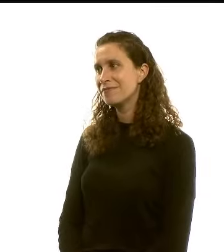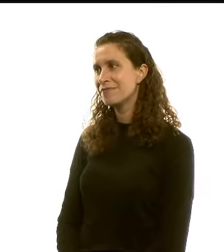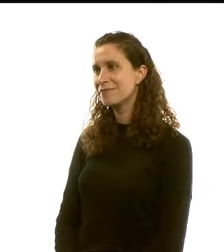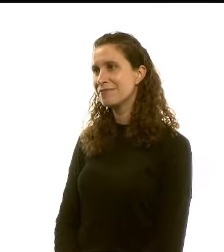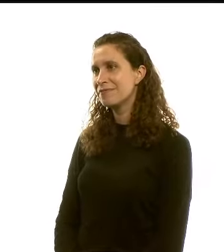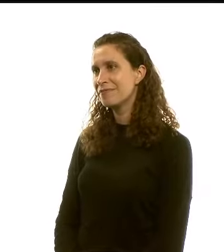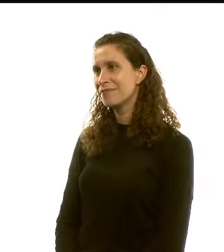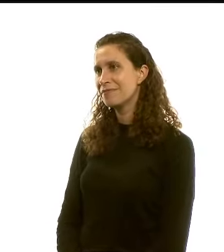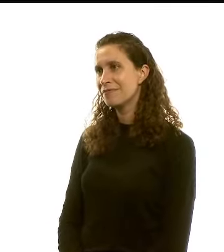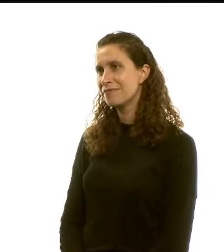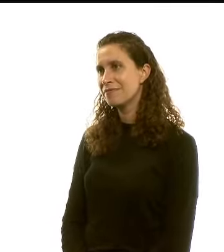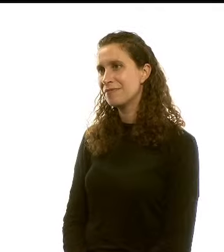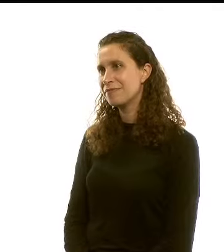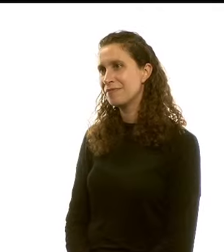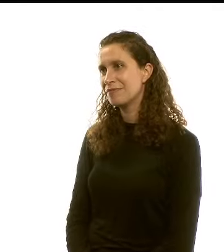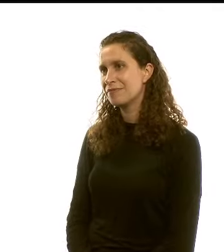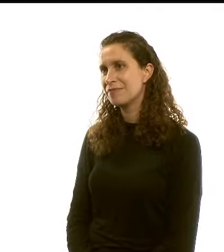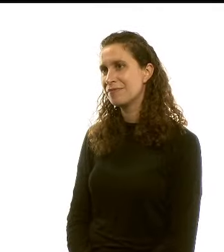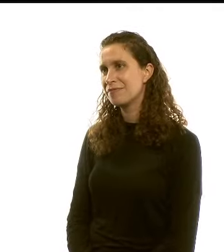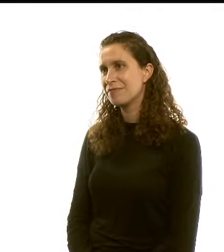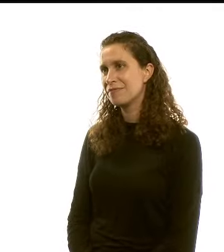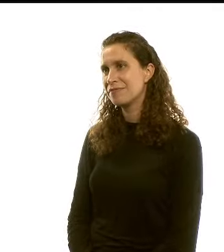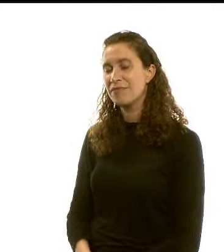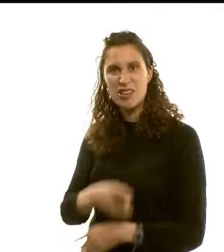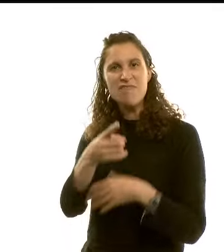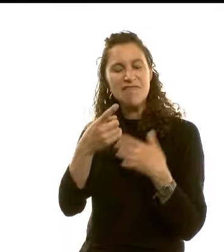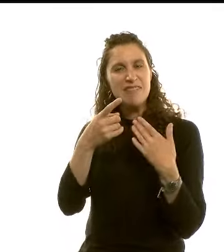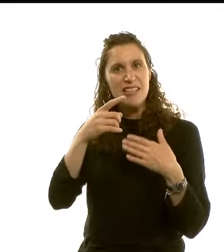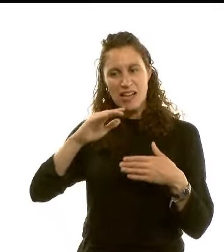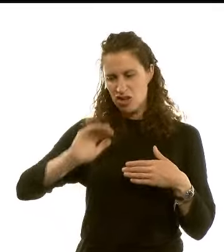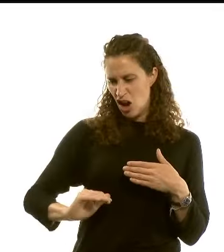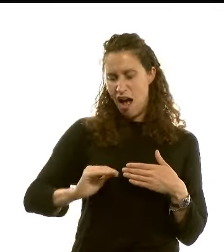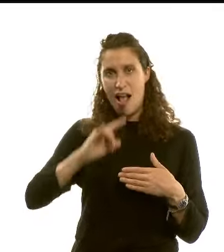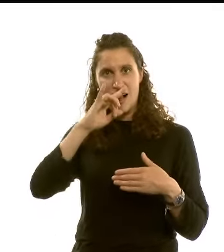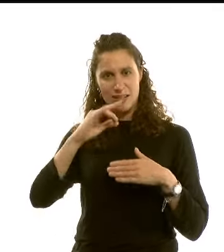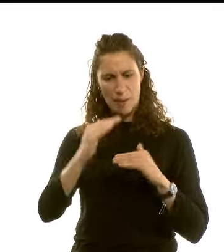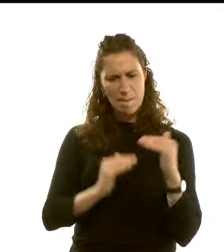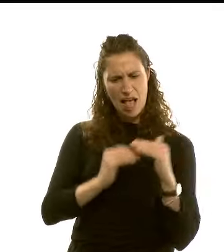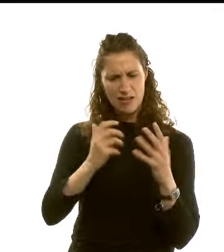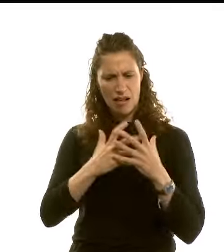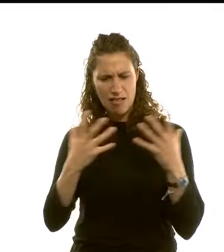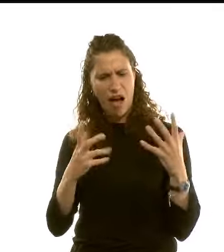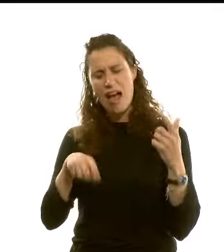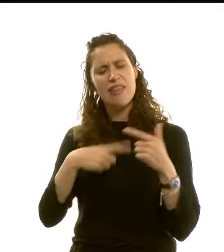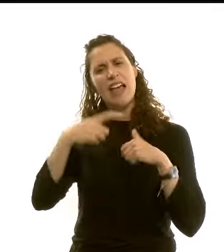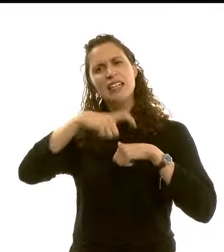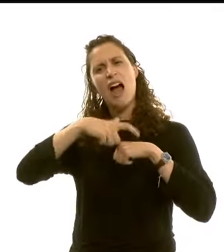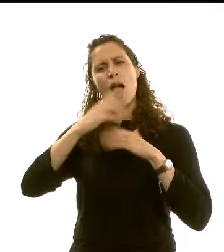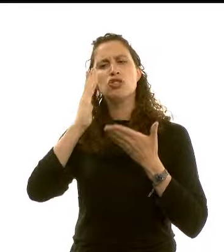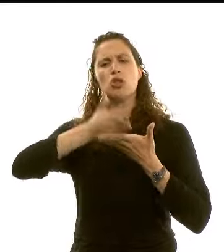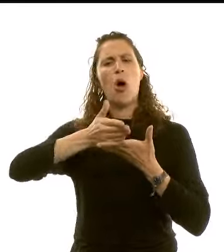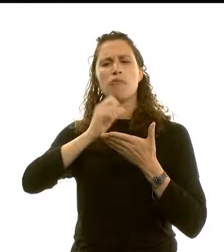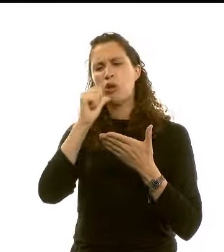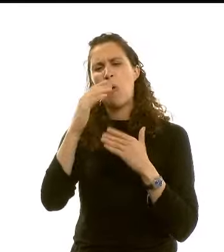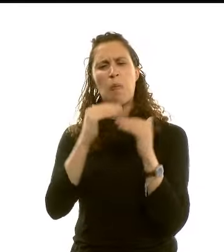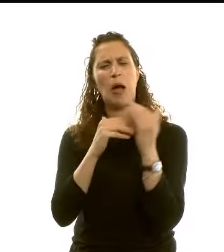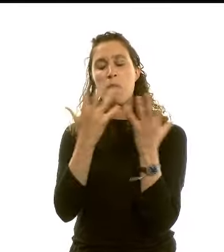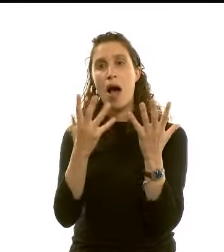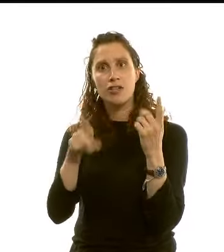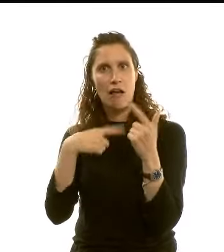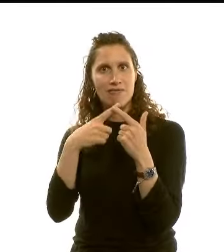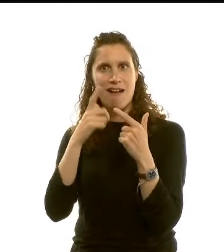You built a lot as a kid, but you go through a period where you don't really build, and then you come back into it.